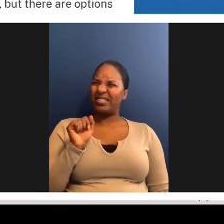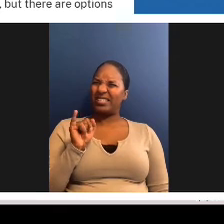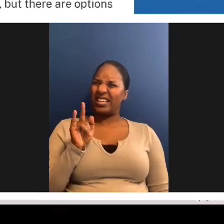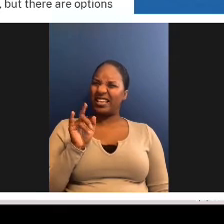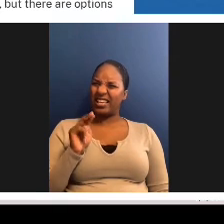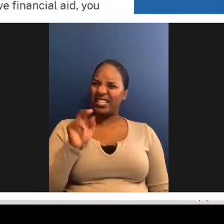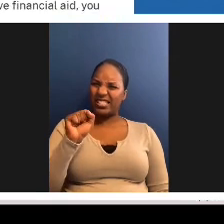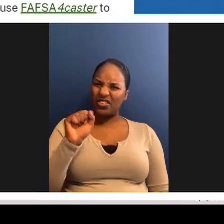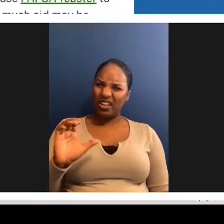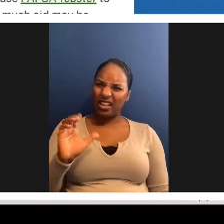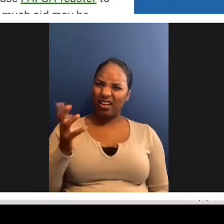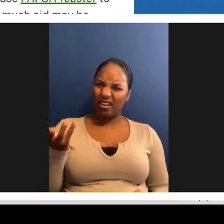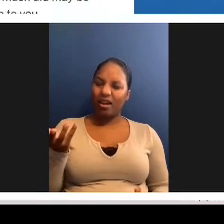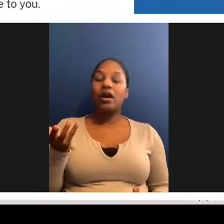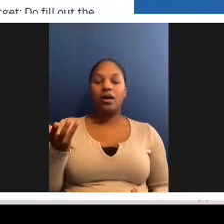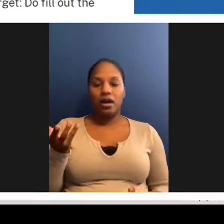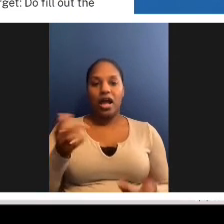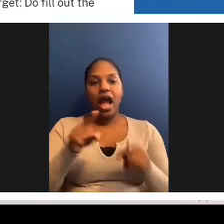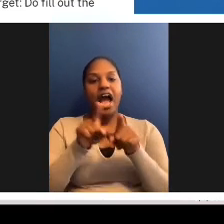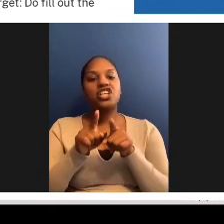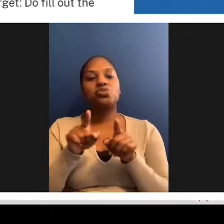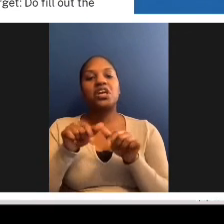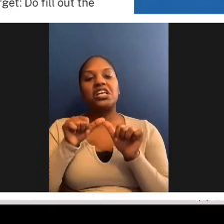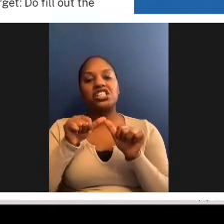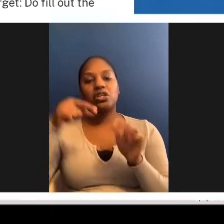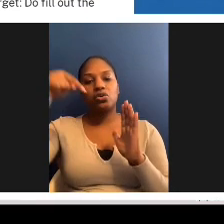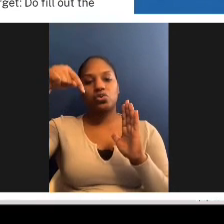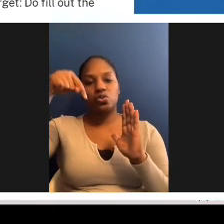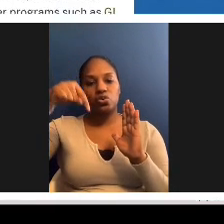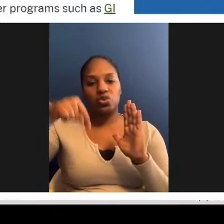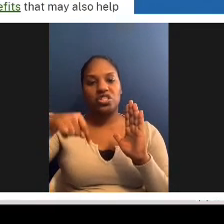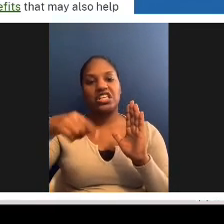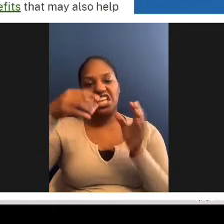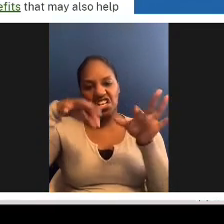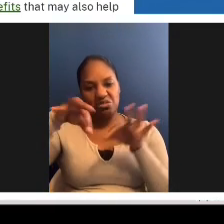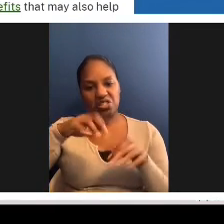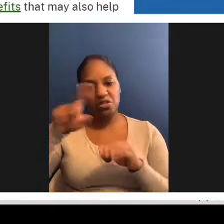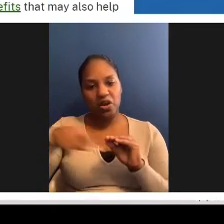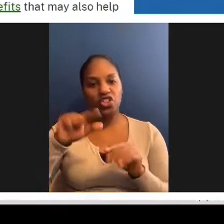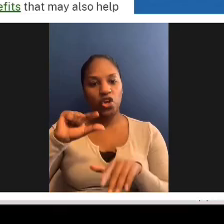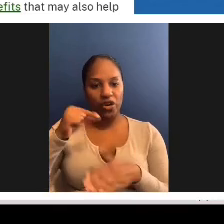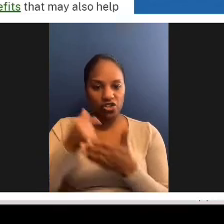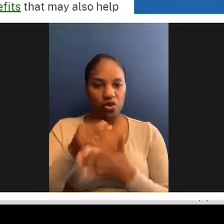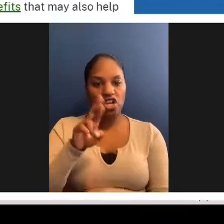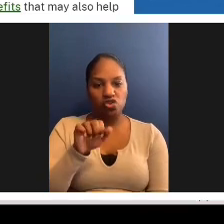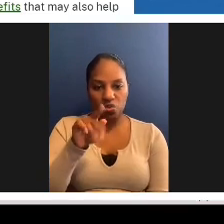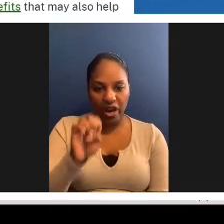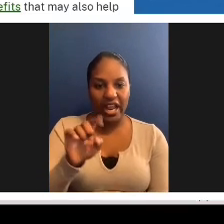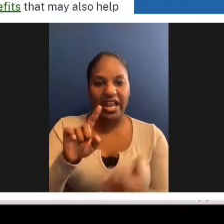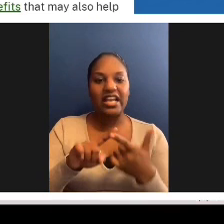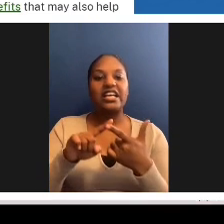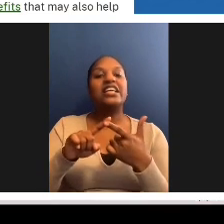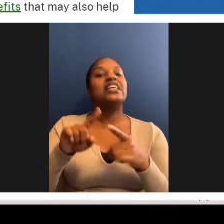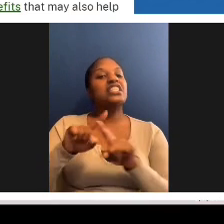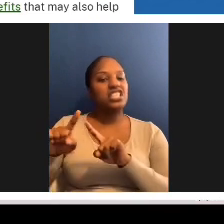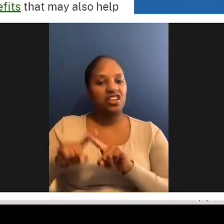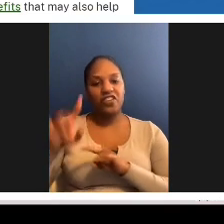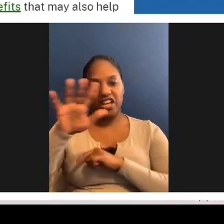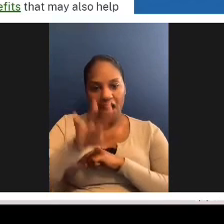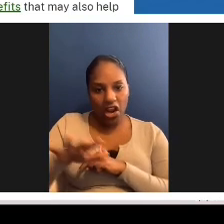So as we continue to scroll down, it tells you about the graduation rate. It can tell you the fields of study that are offered